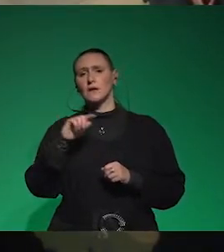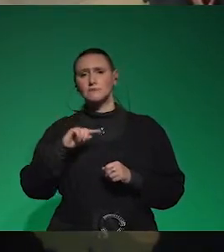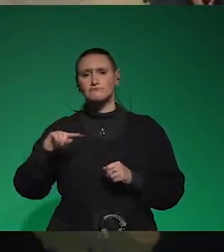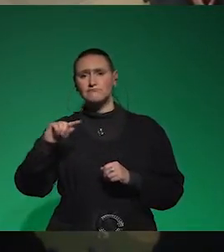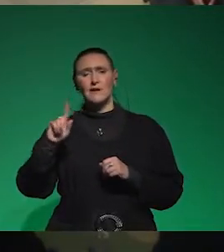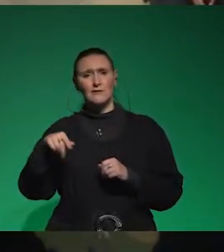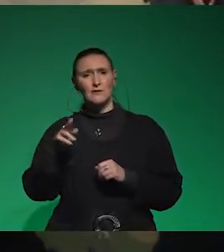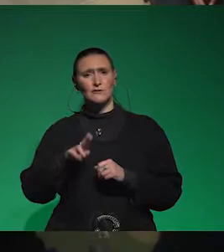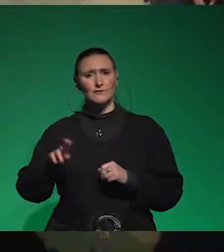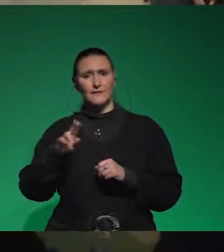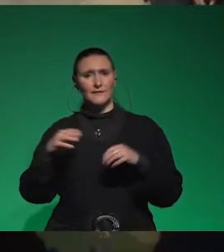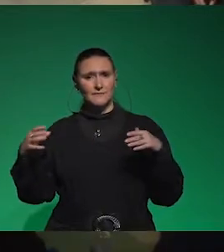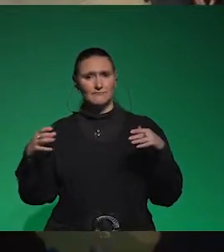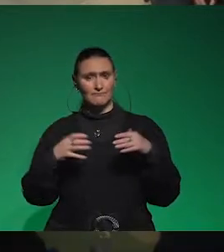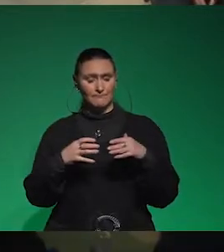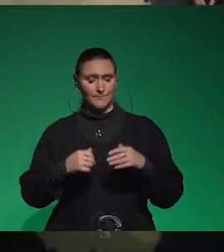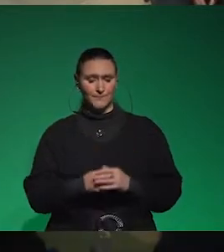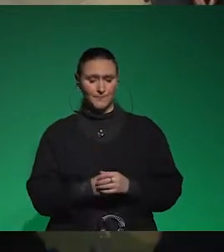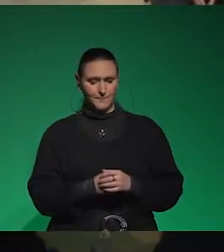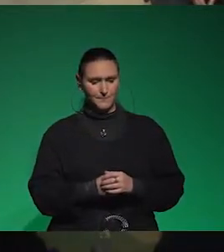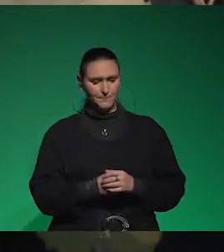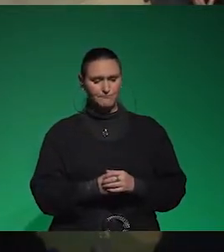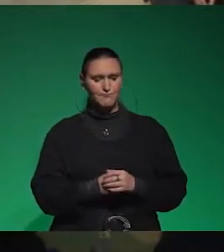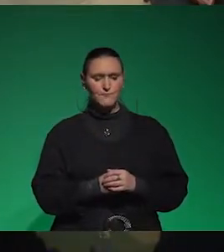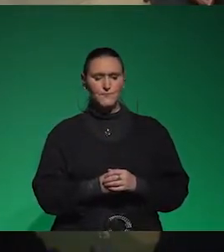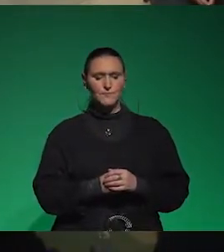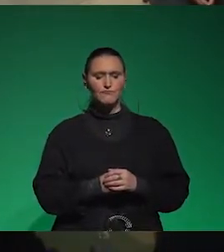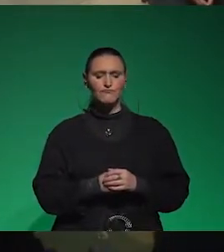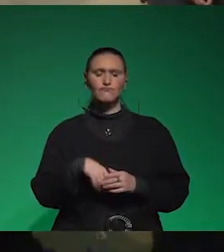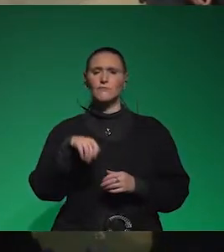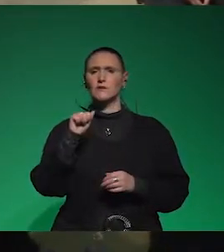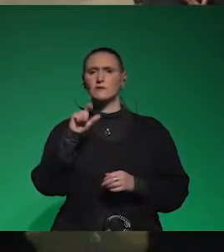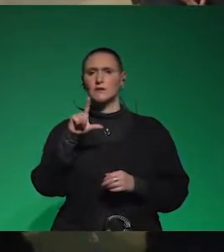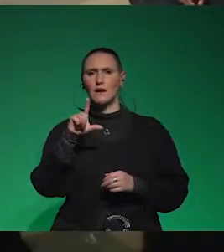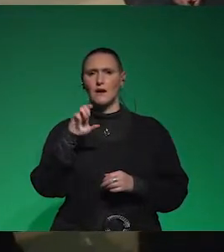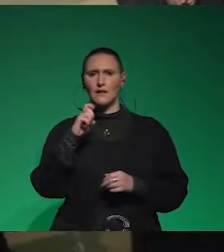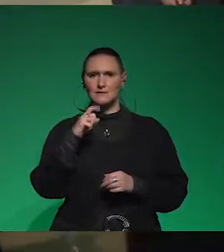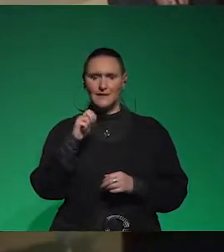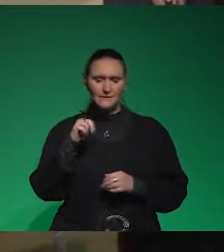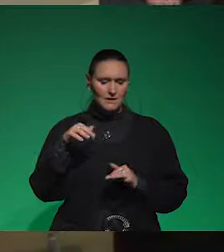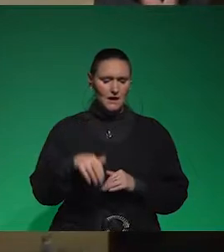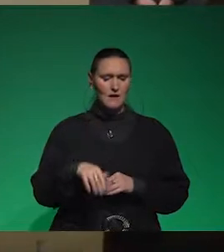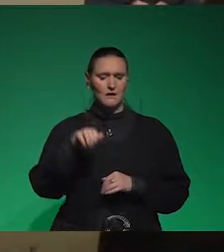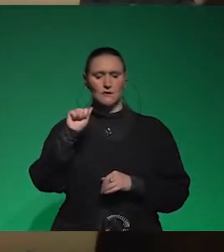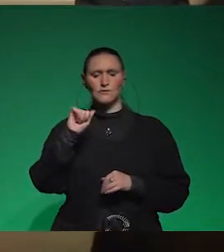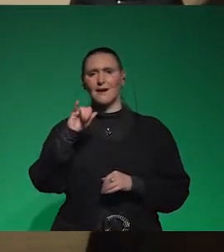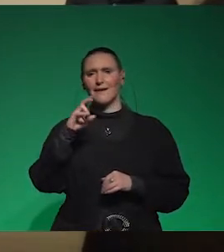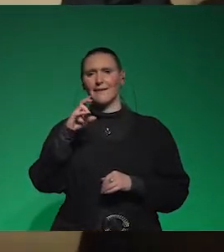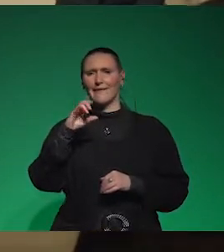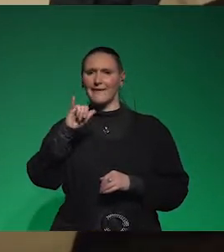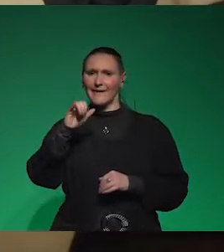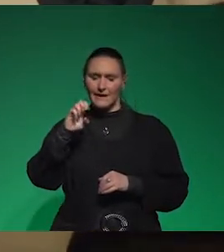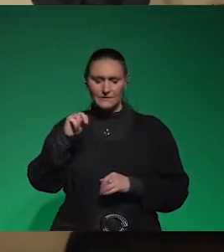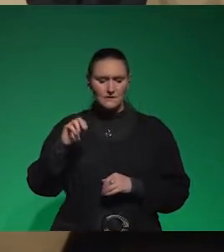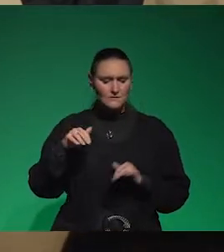Arjen. And we would like to thank the documenta team, ruangrupa, and also our friends from Siko